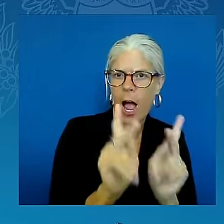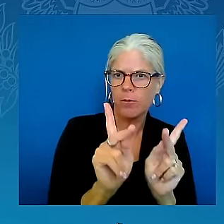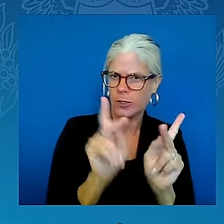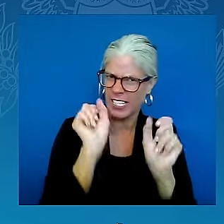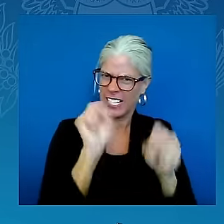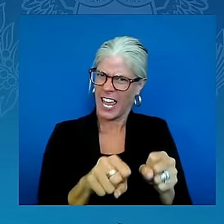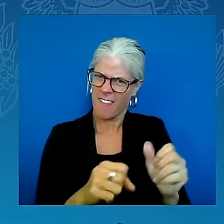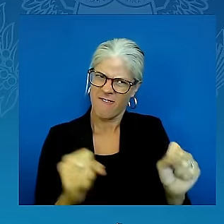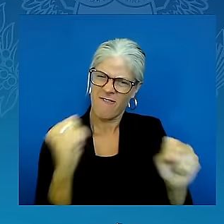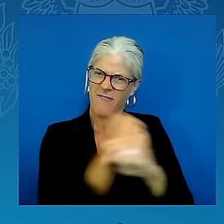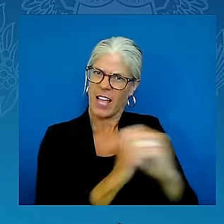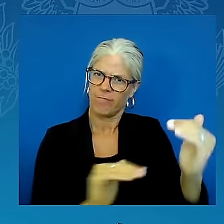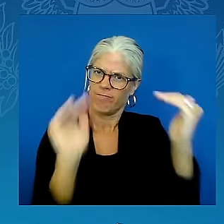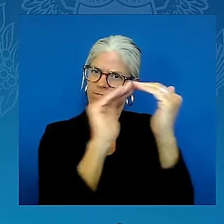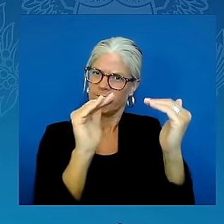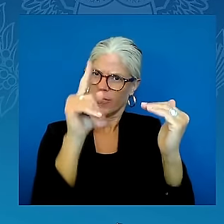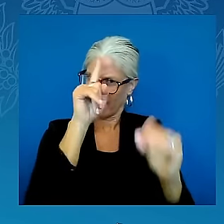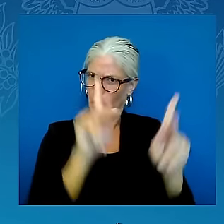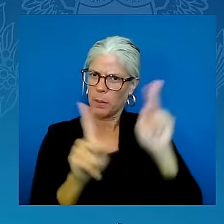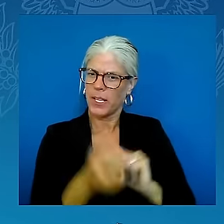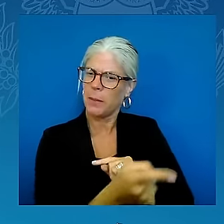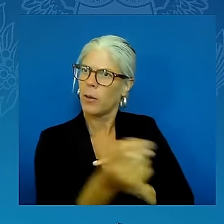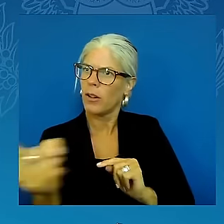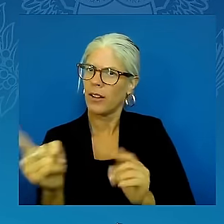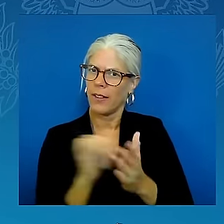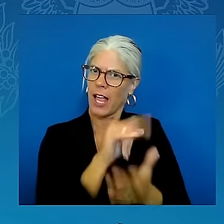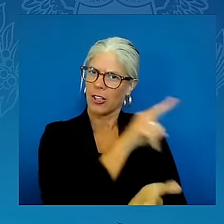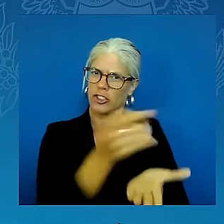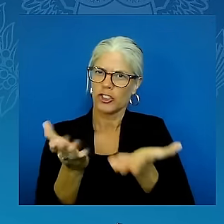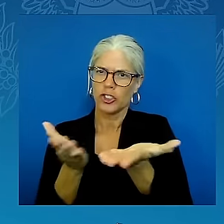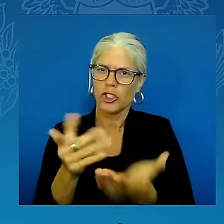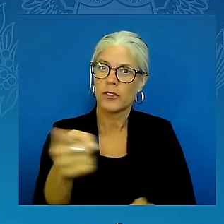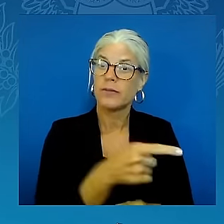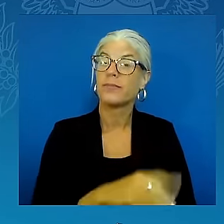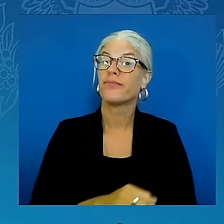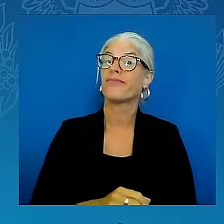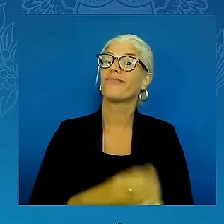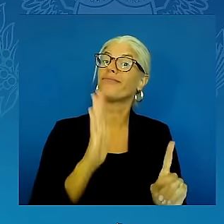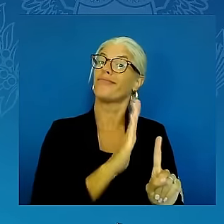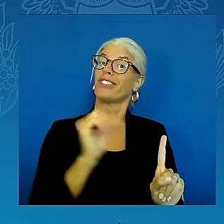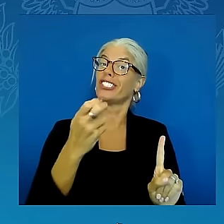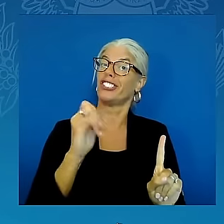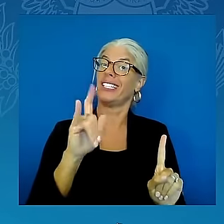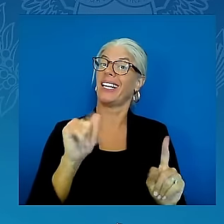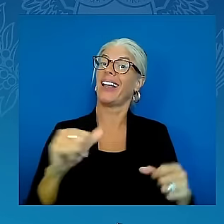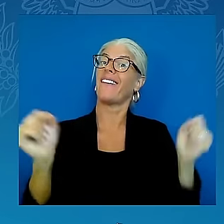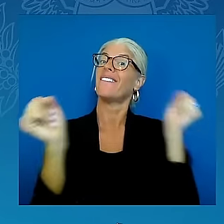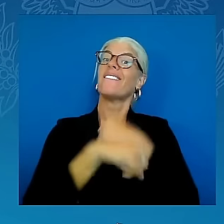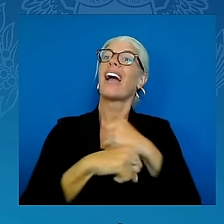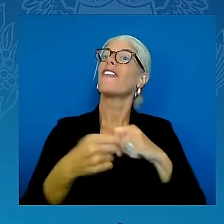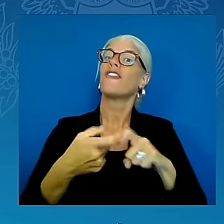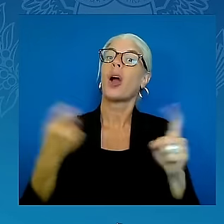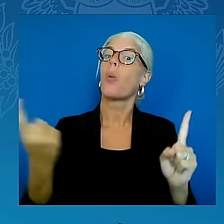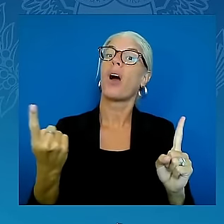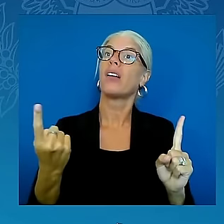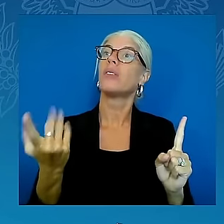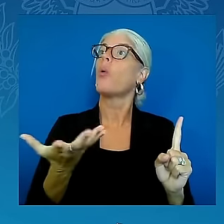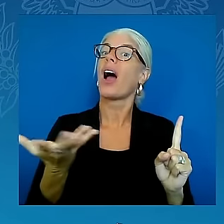love. She had a big, big heart. Very few people have loved the people of Houston more than Sheila Jackson Lee.